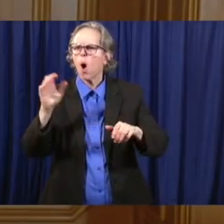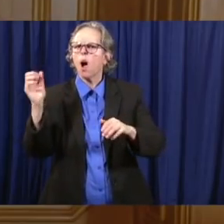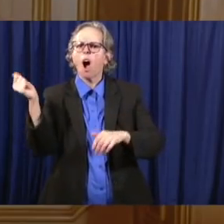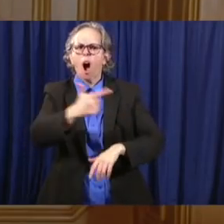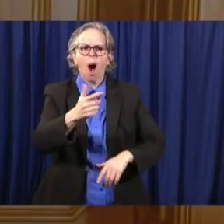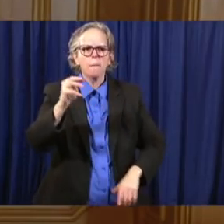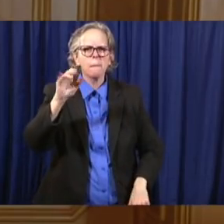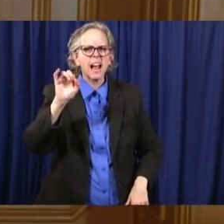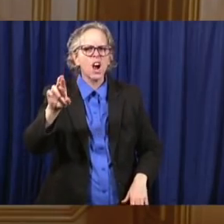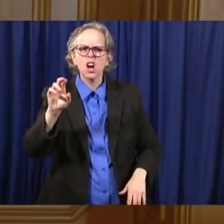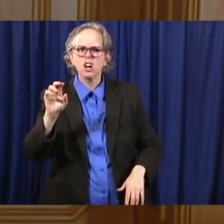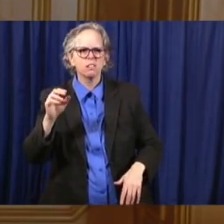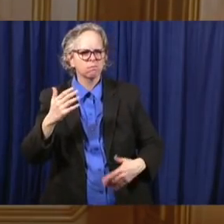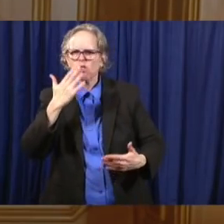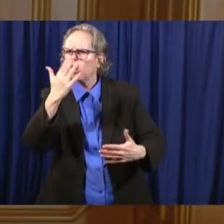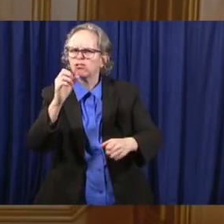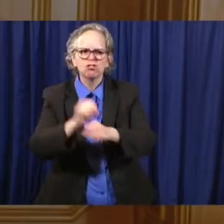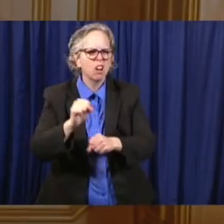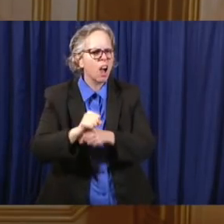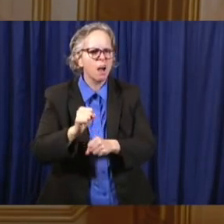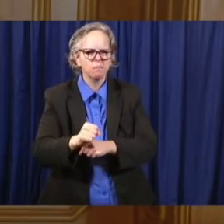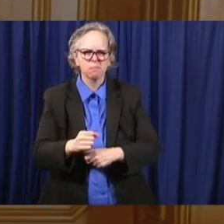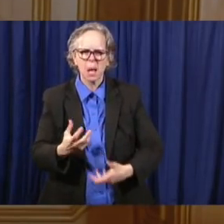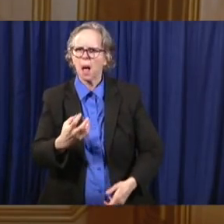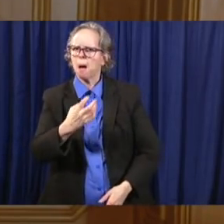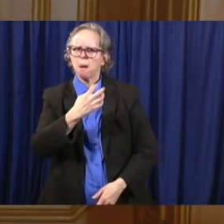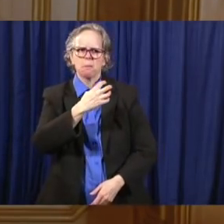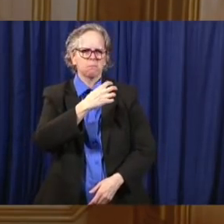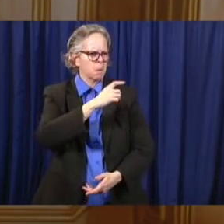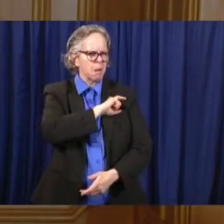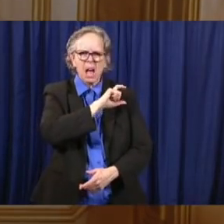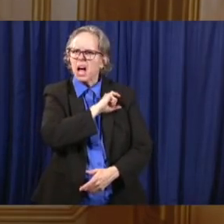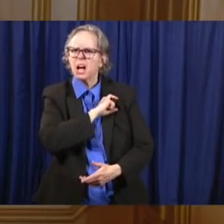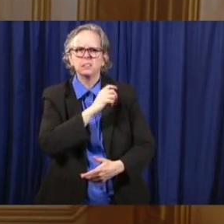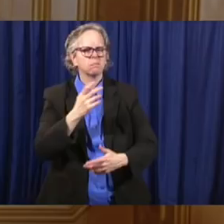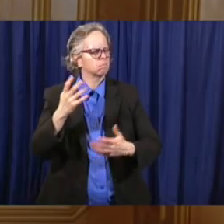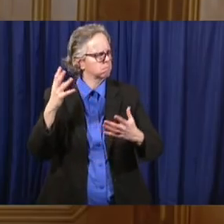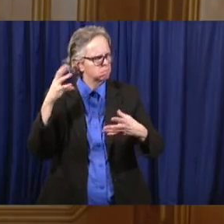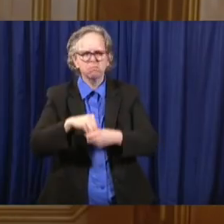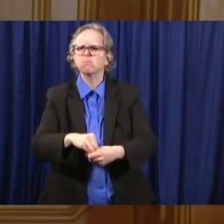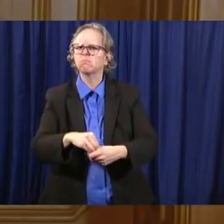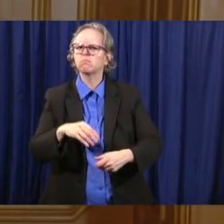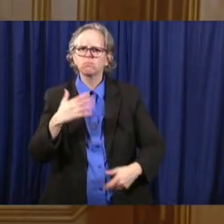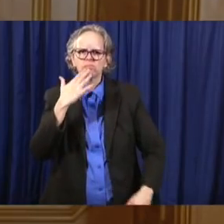doing a good job, and the police departments around the state as well. Thank you.